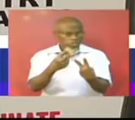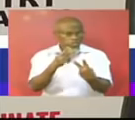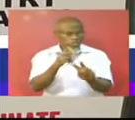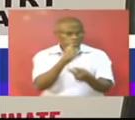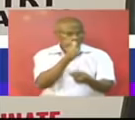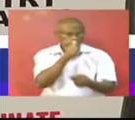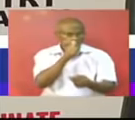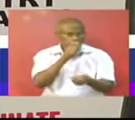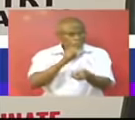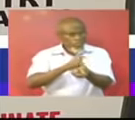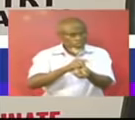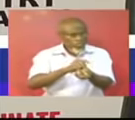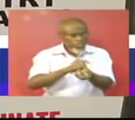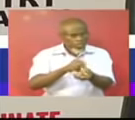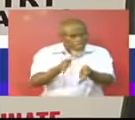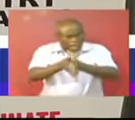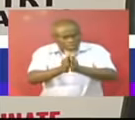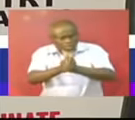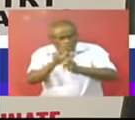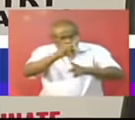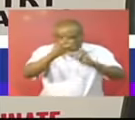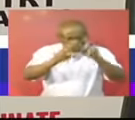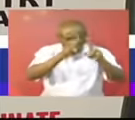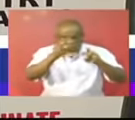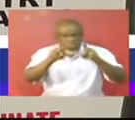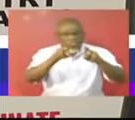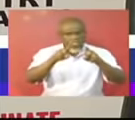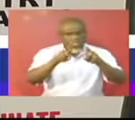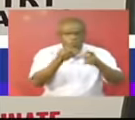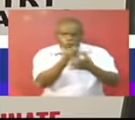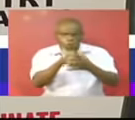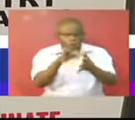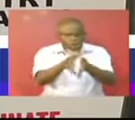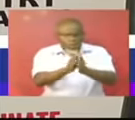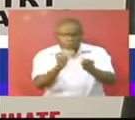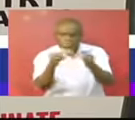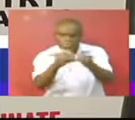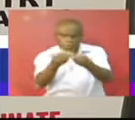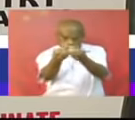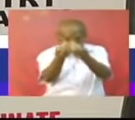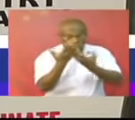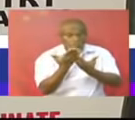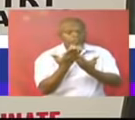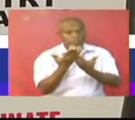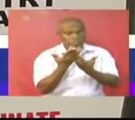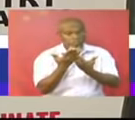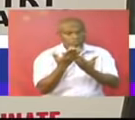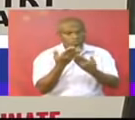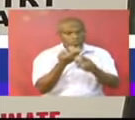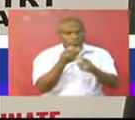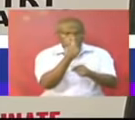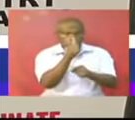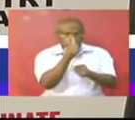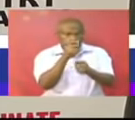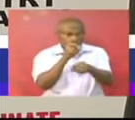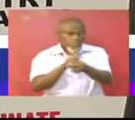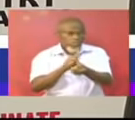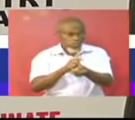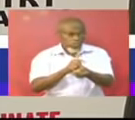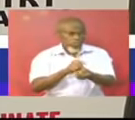ask any questions or ask any more information that you should require to finalize your decision. So we